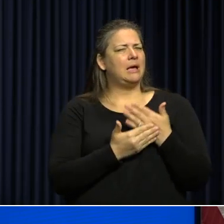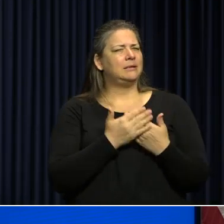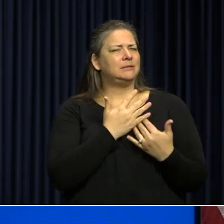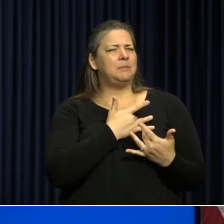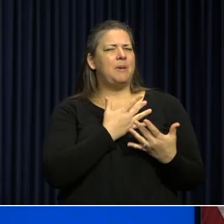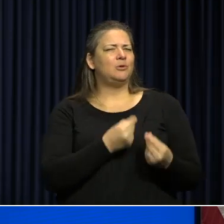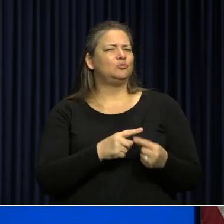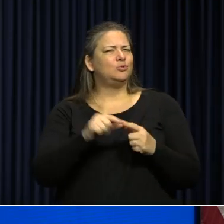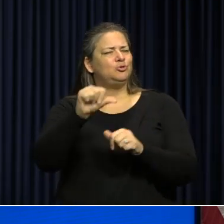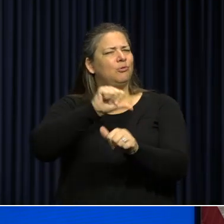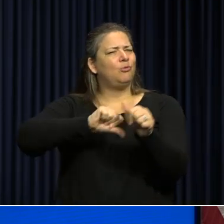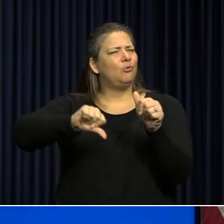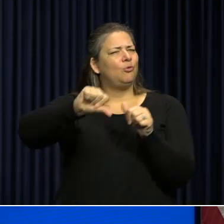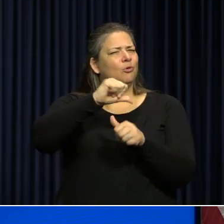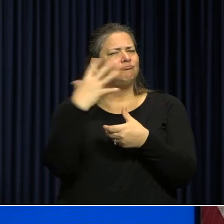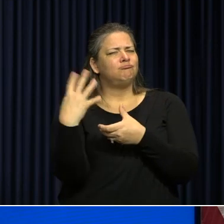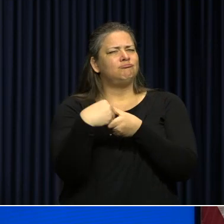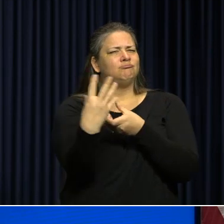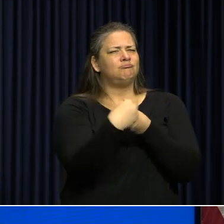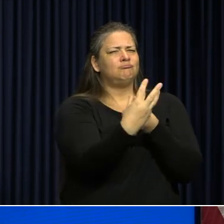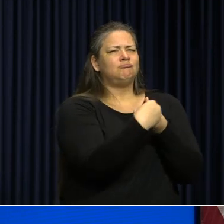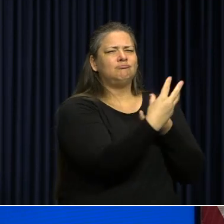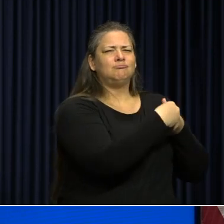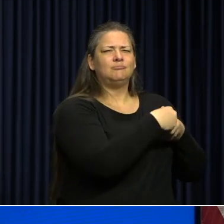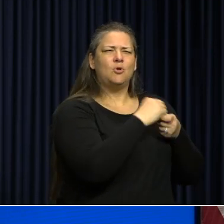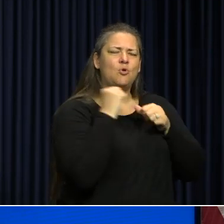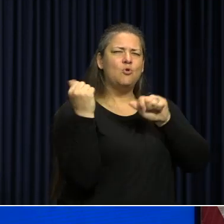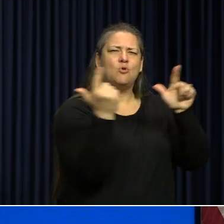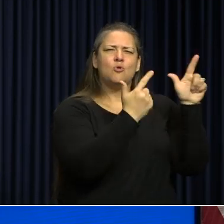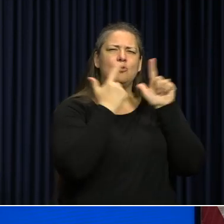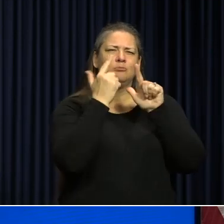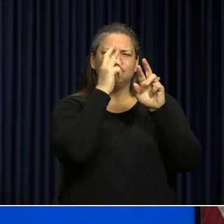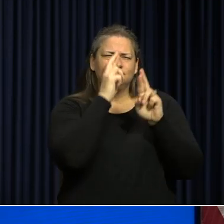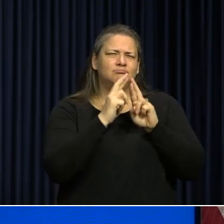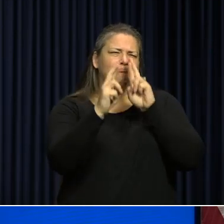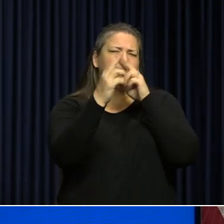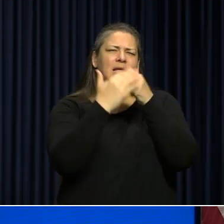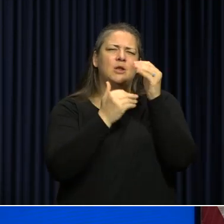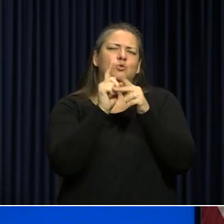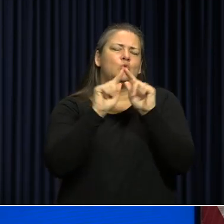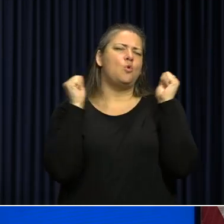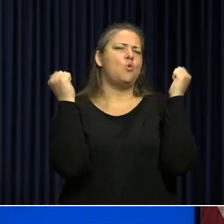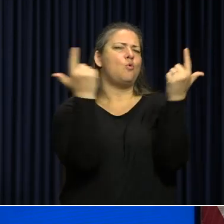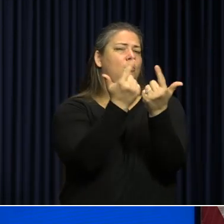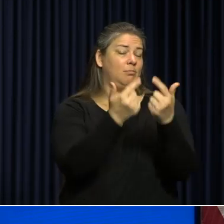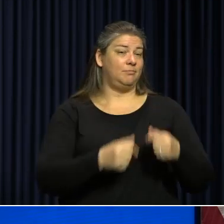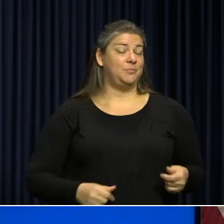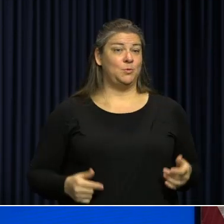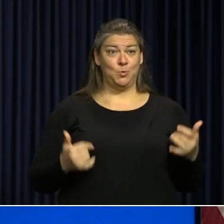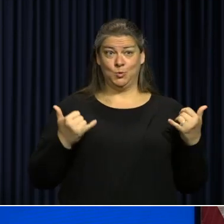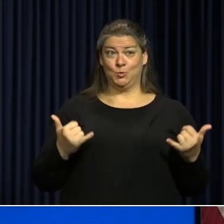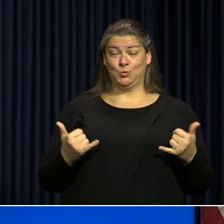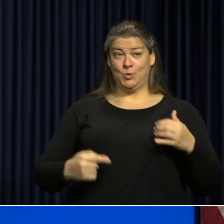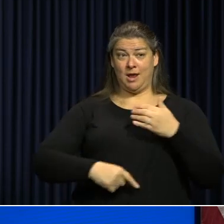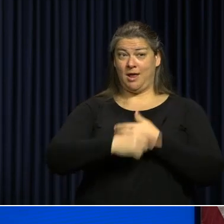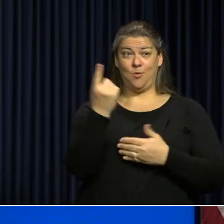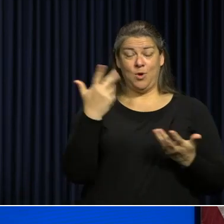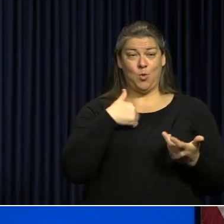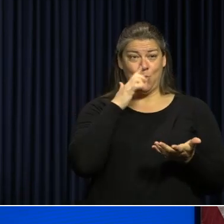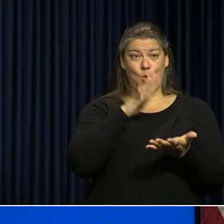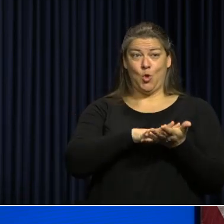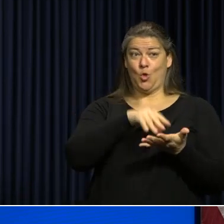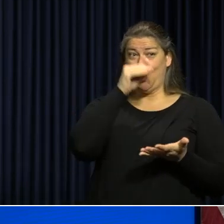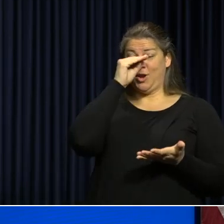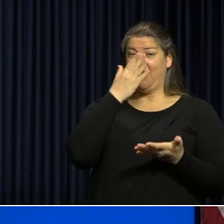to one another, that part of that means including and being kind and compassionate to everyone. So today we are going to